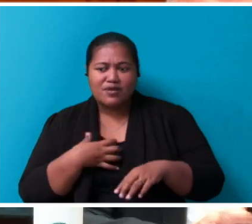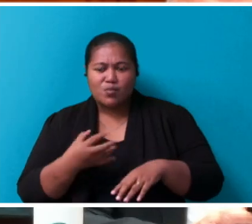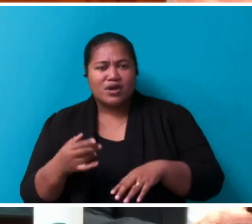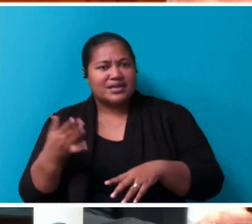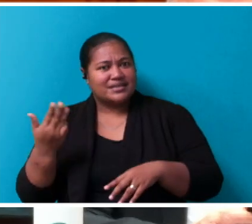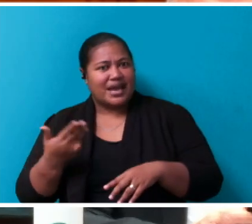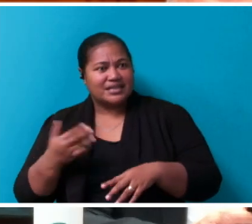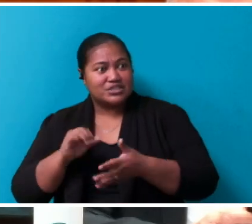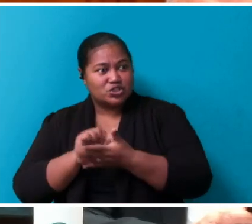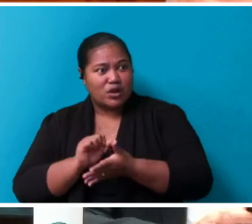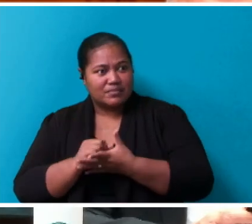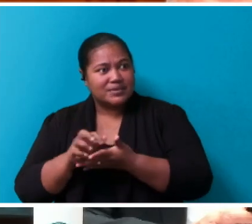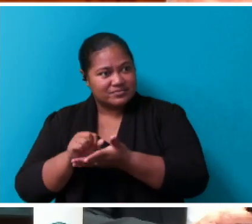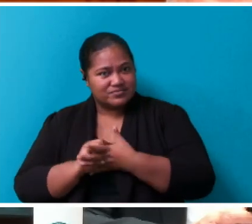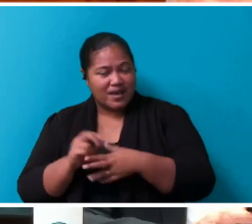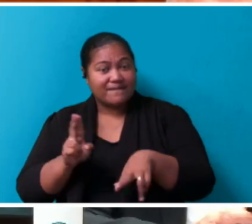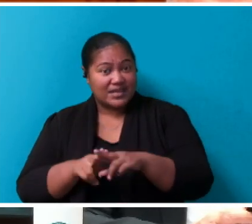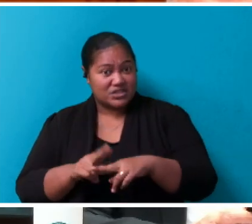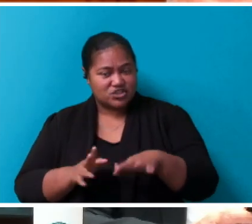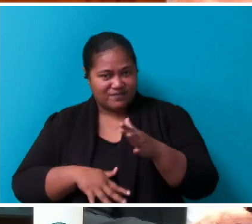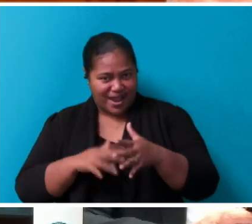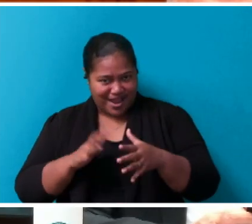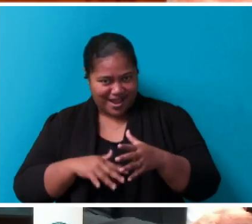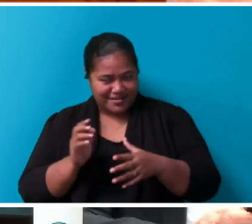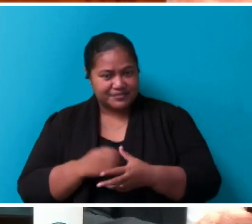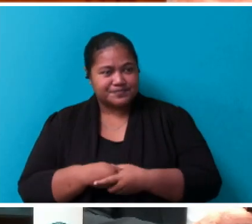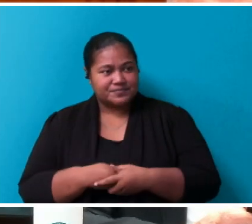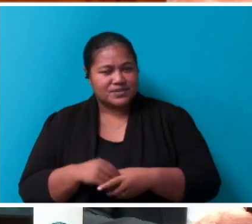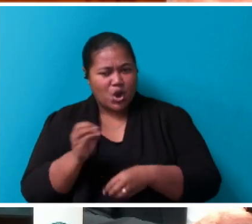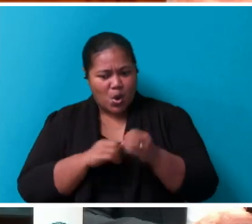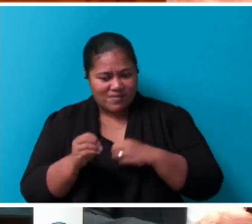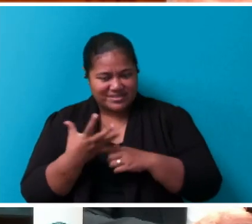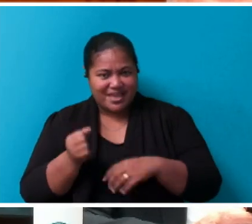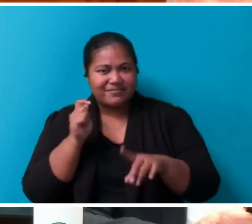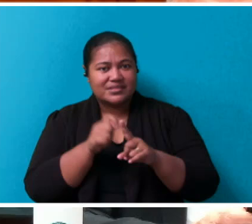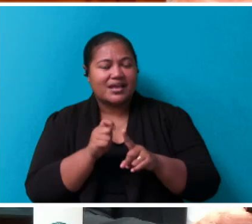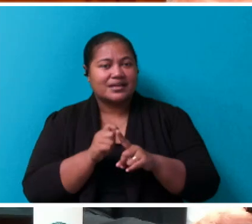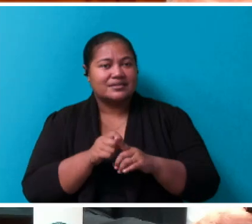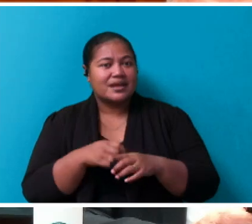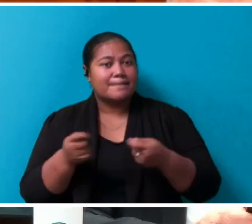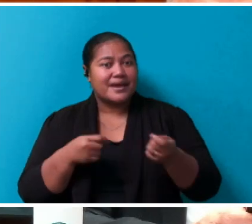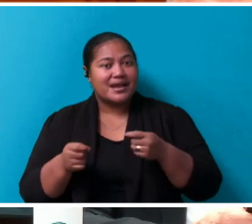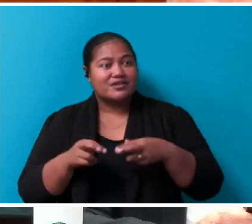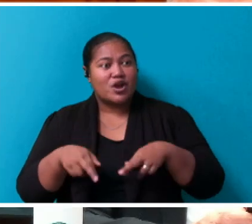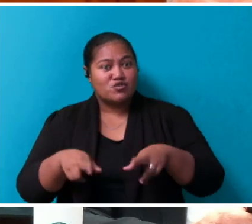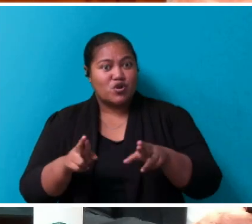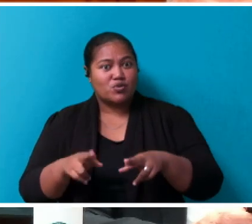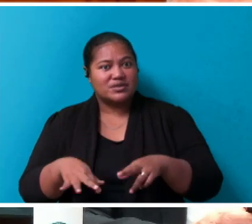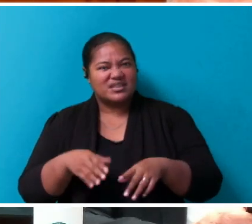stock Fiji Fire hot sauce. The office has also led targeted marketing roadshows across key cities in New